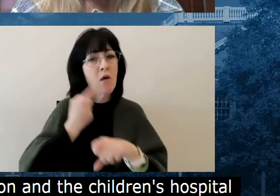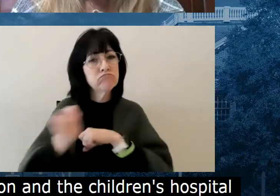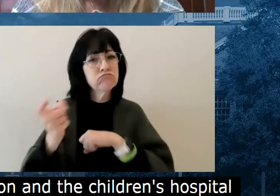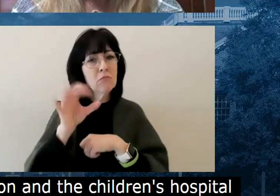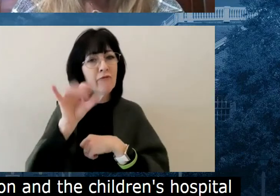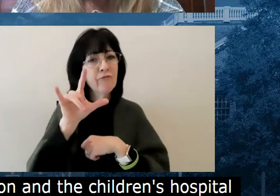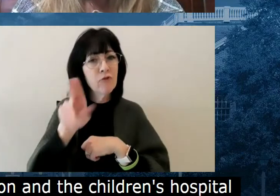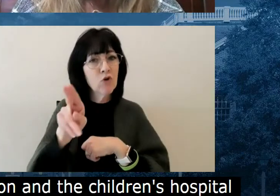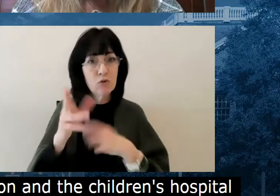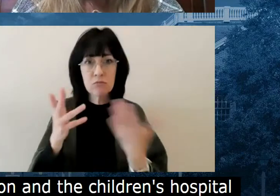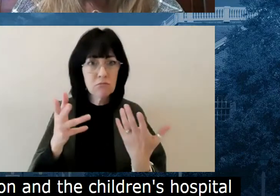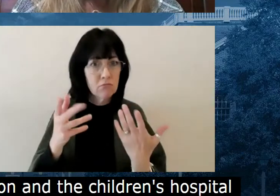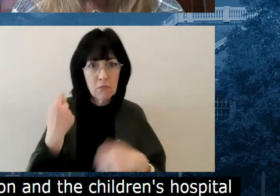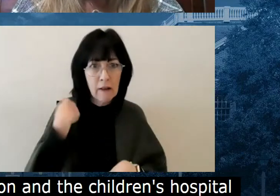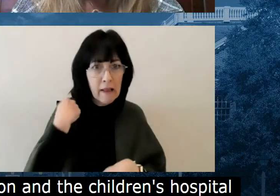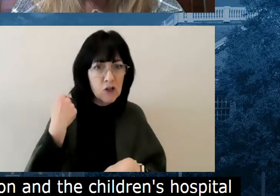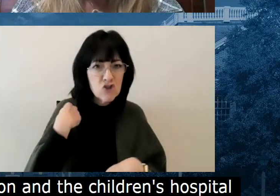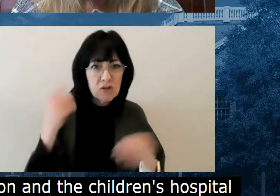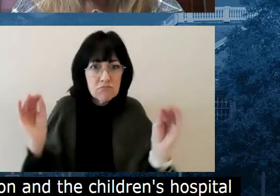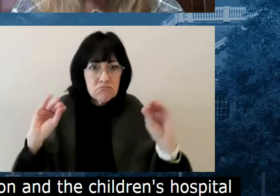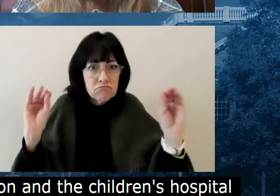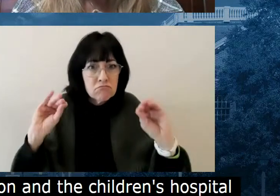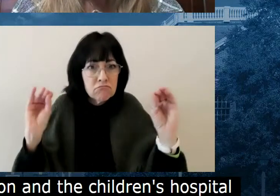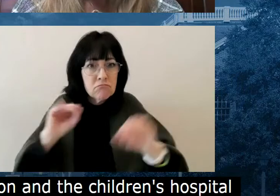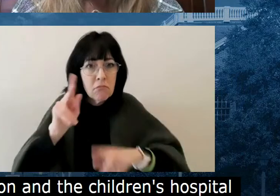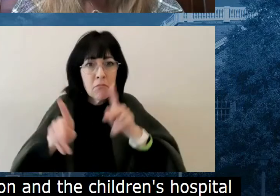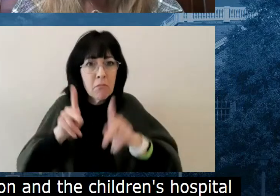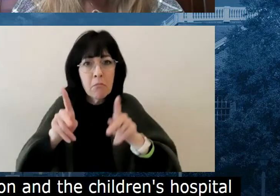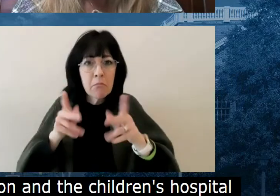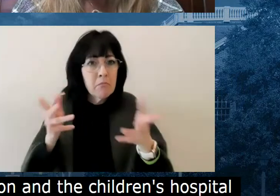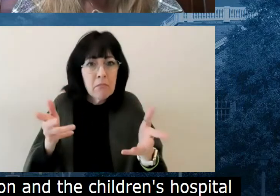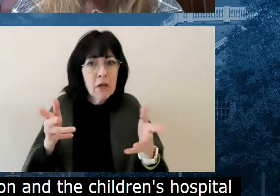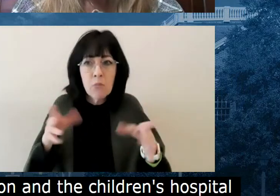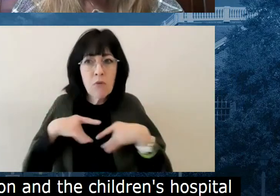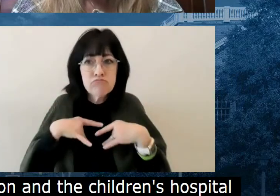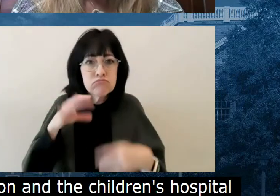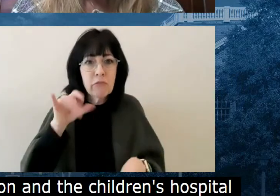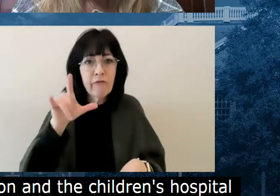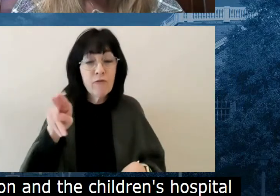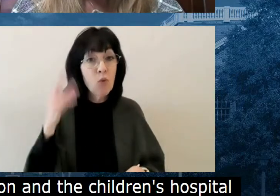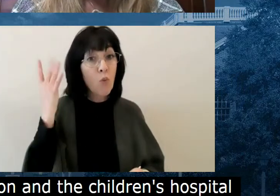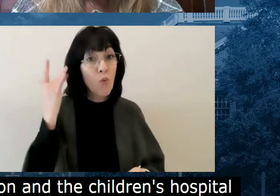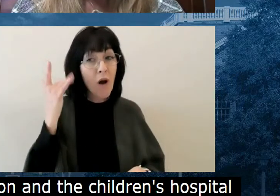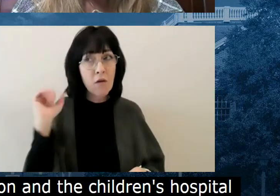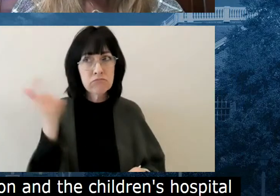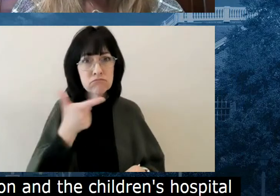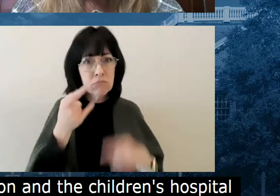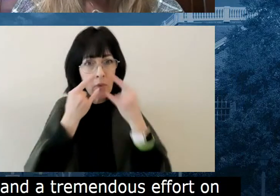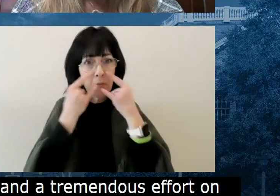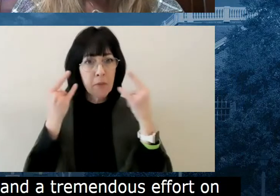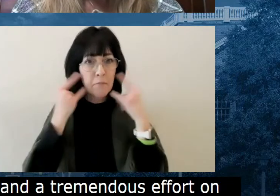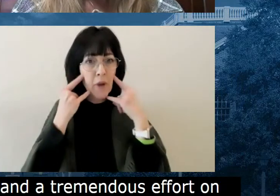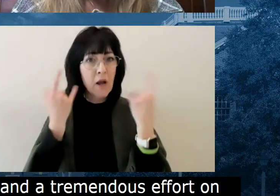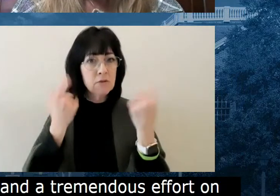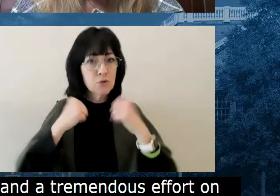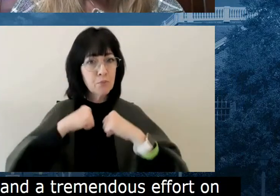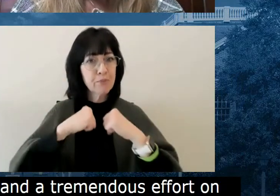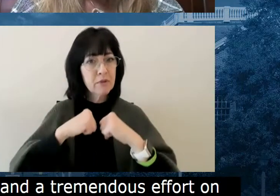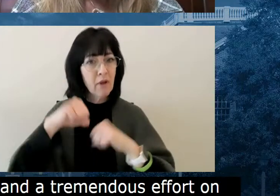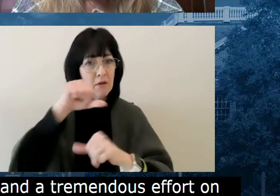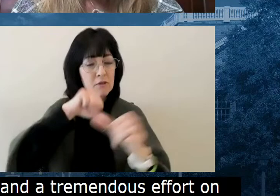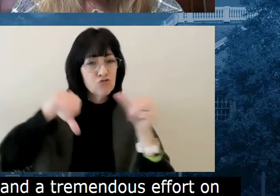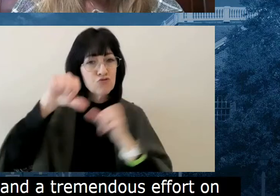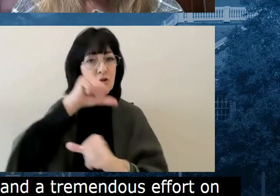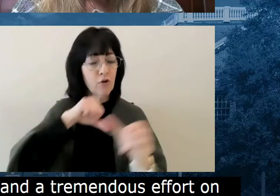mandatory efforts to wear a mask. So there's another benefit to that. But no, I expect that our vaccination rate will continue